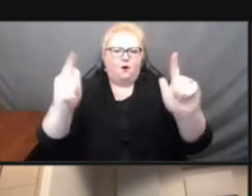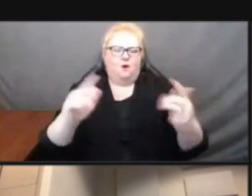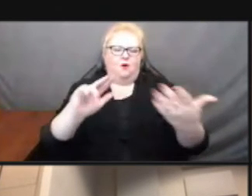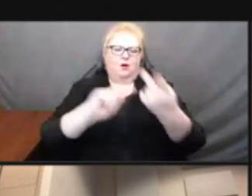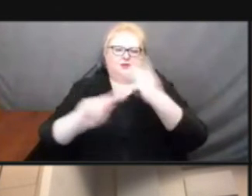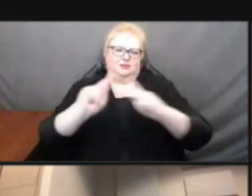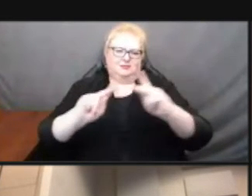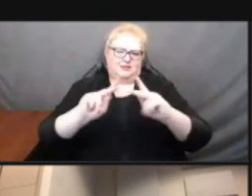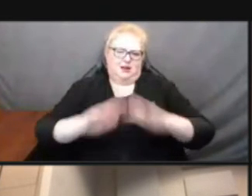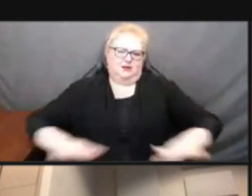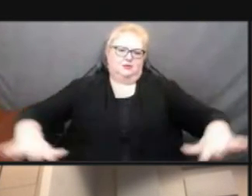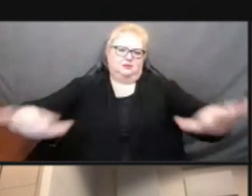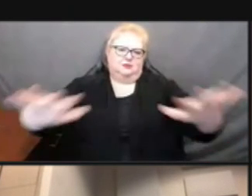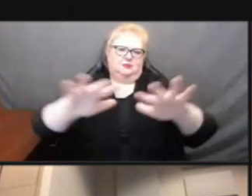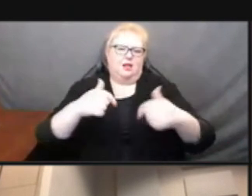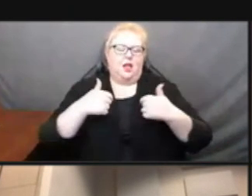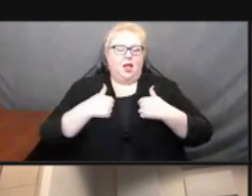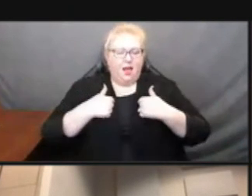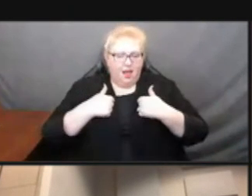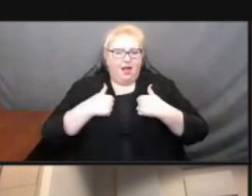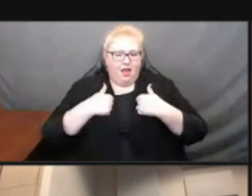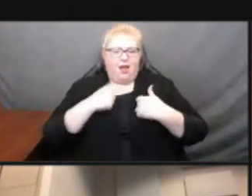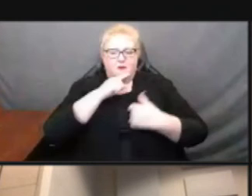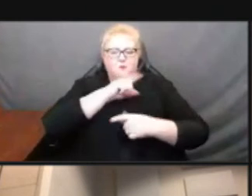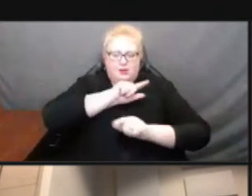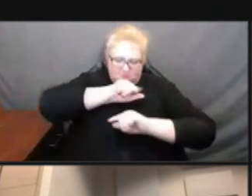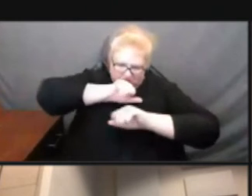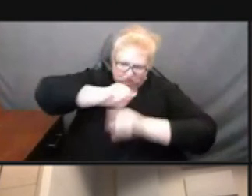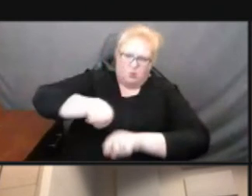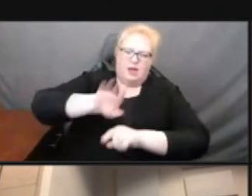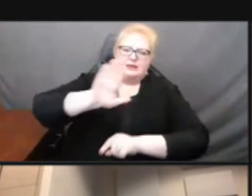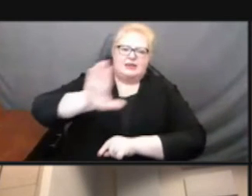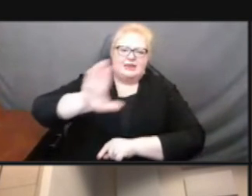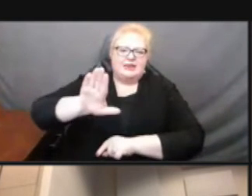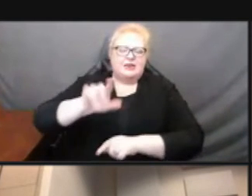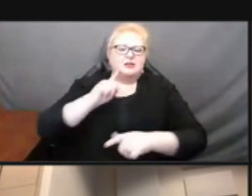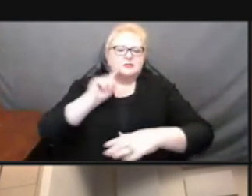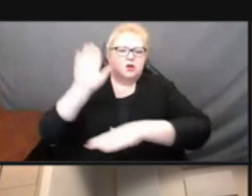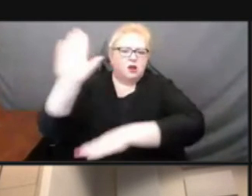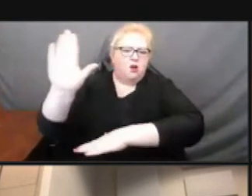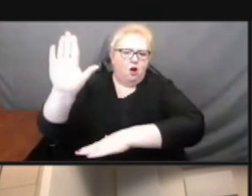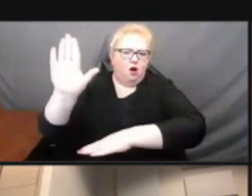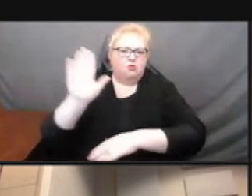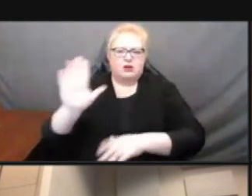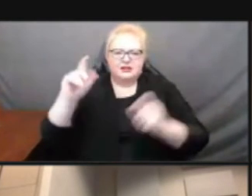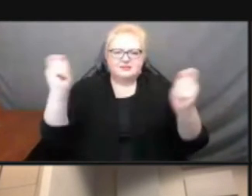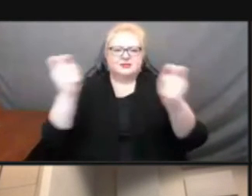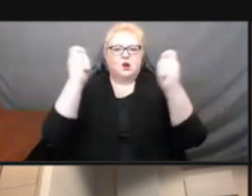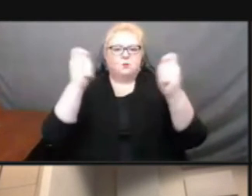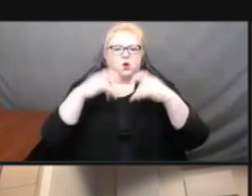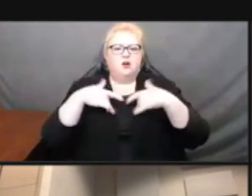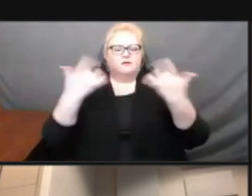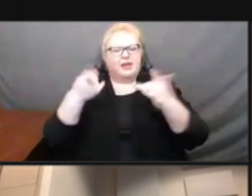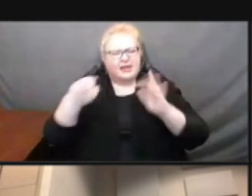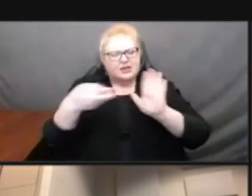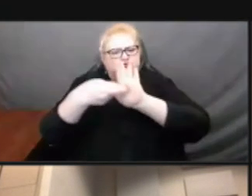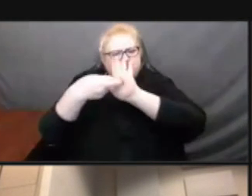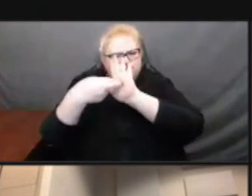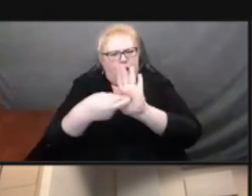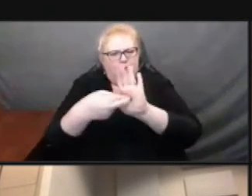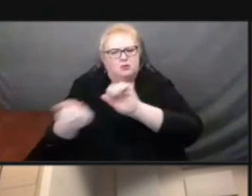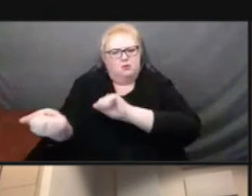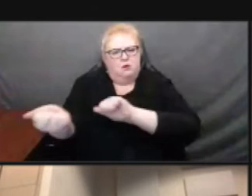inaugural ceremonies and events, and represented in the room the people of